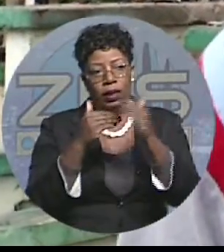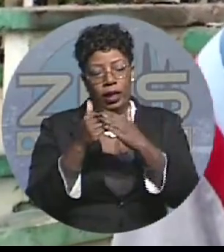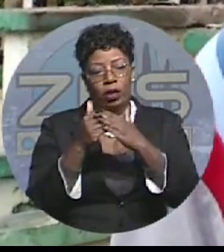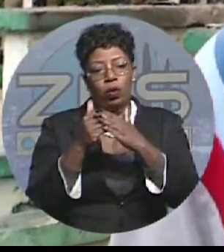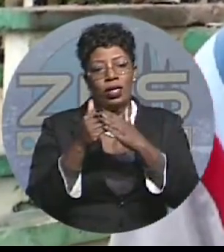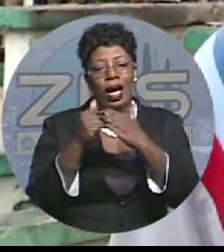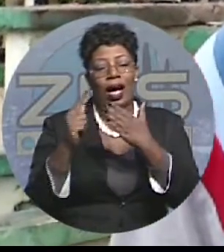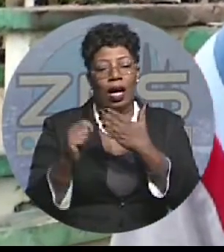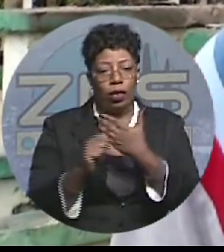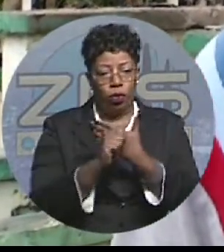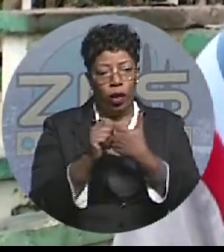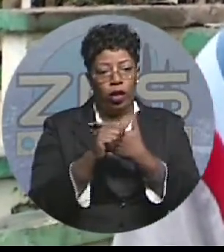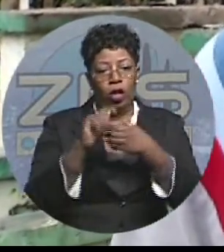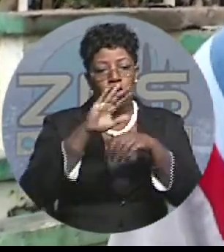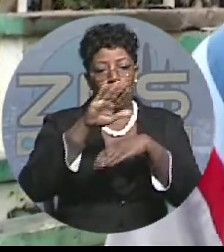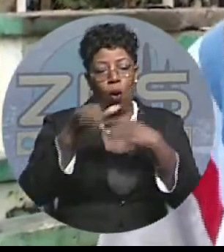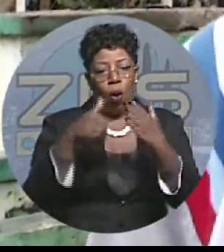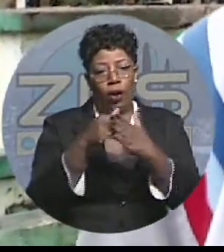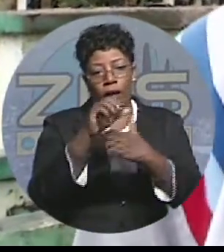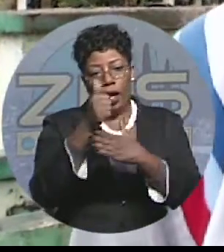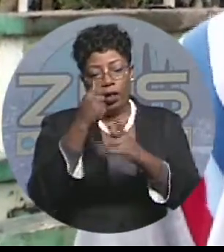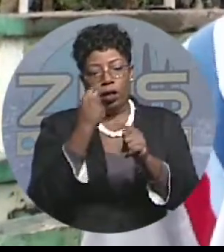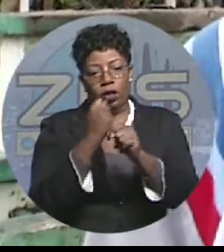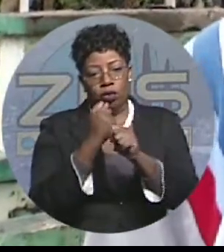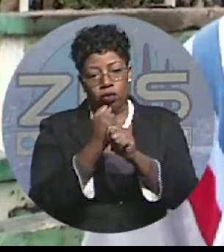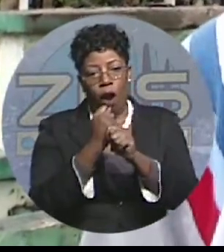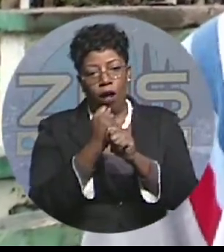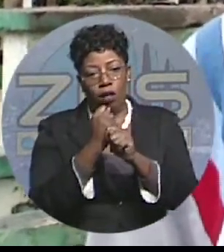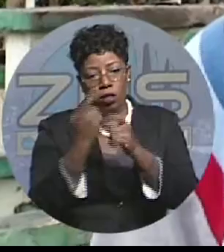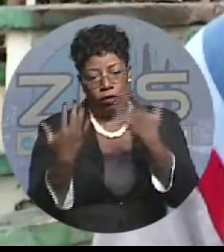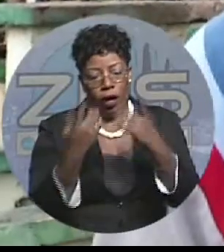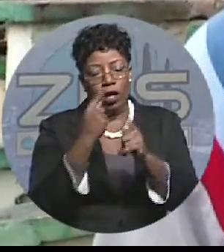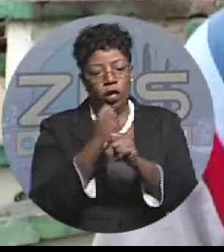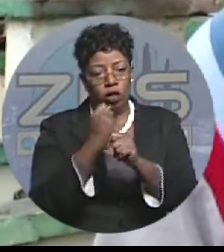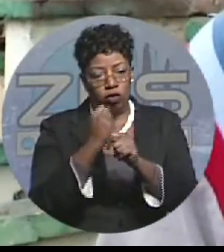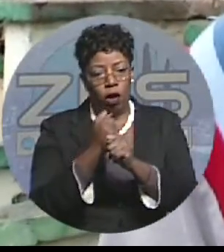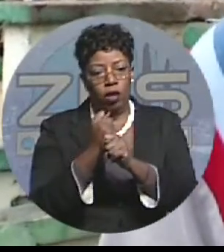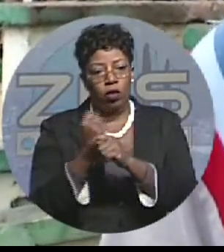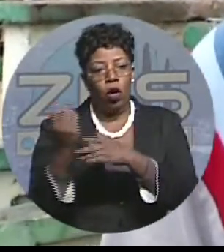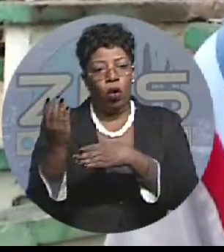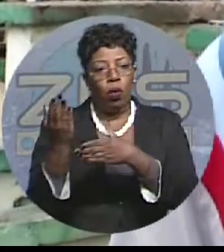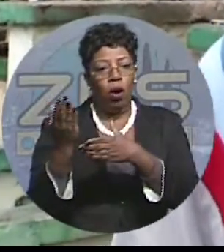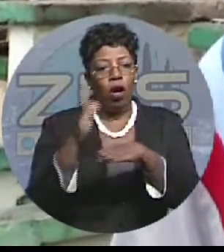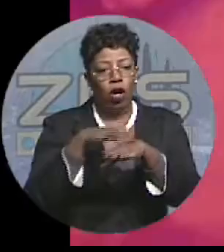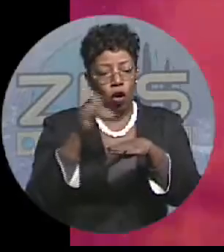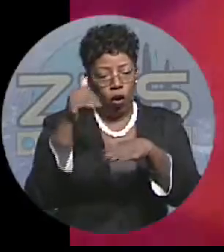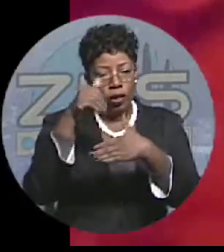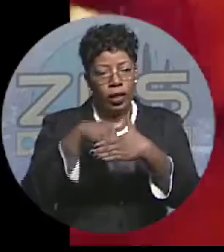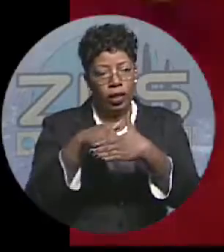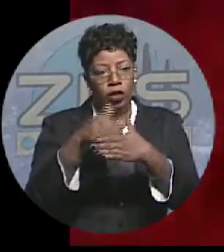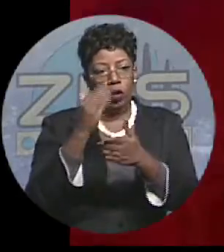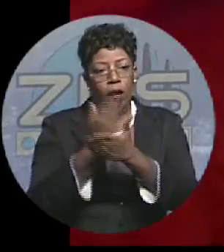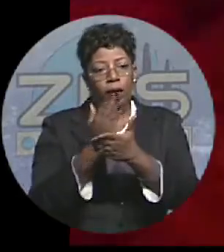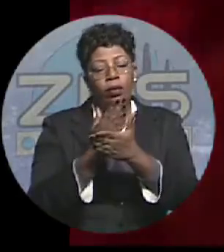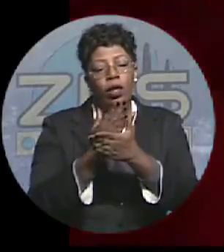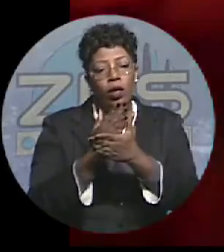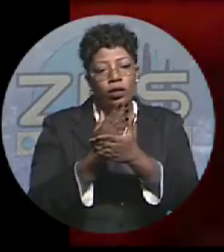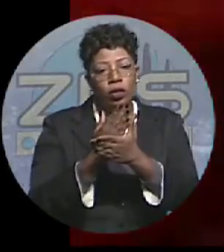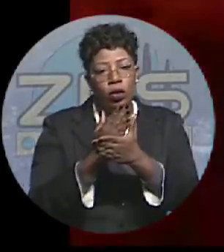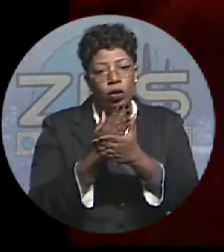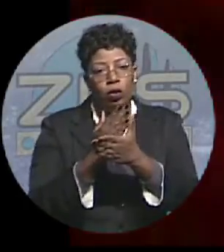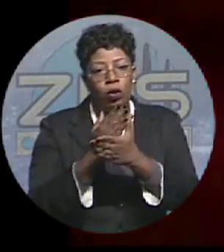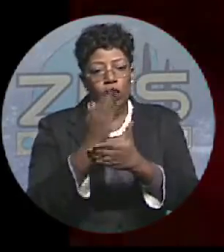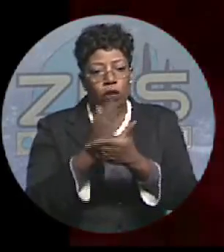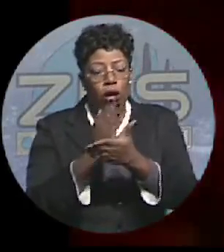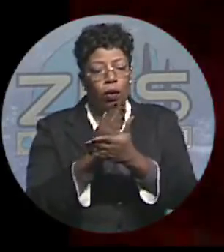threat, and so all of the units were called out for this fire, and we were able to extinguish the fire. Evans said officials from the Bahamas Electricity Corporation